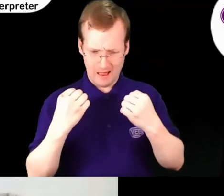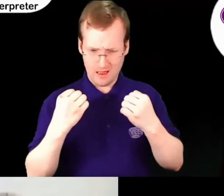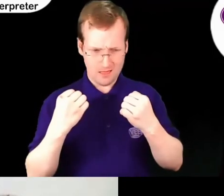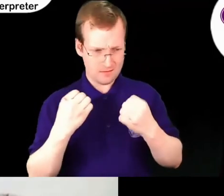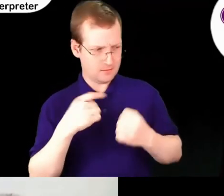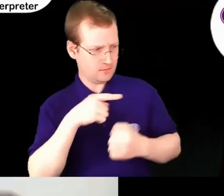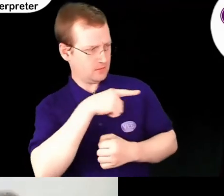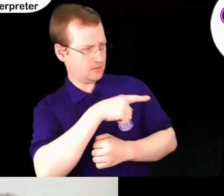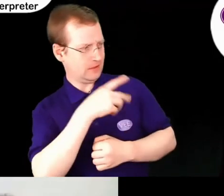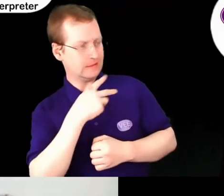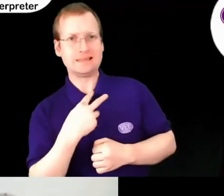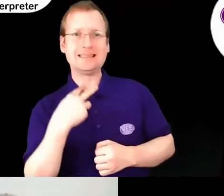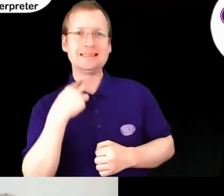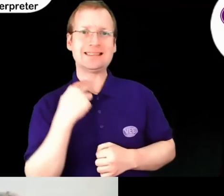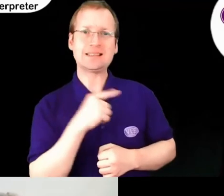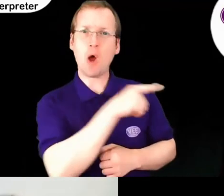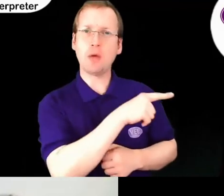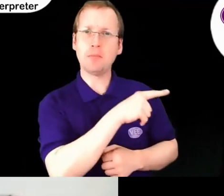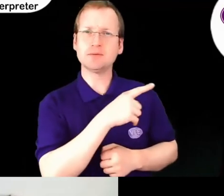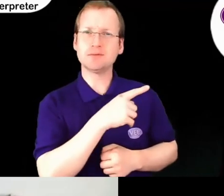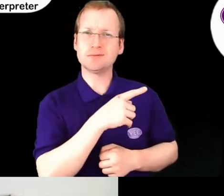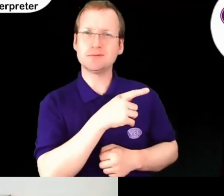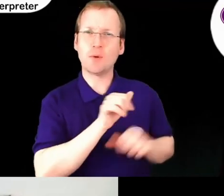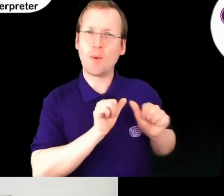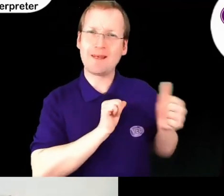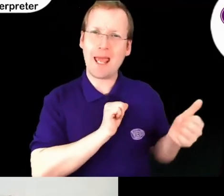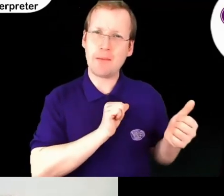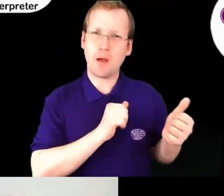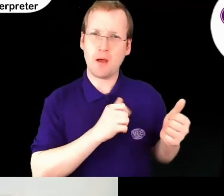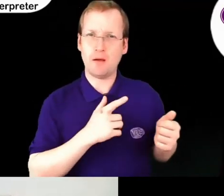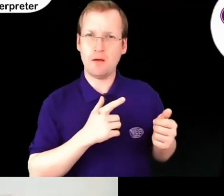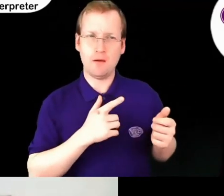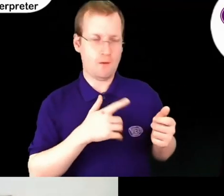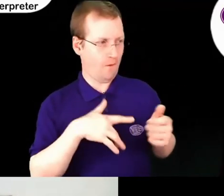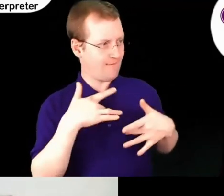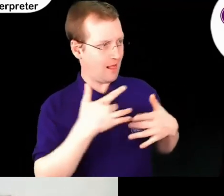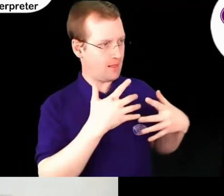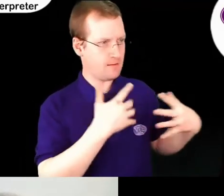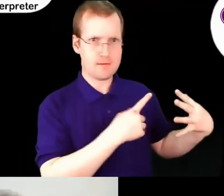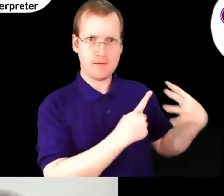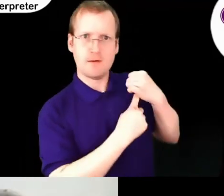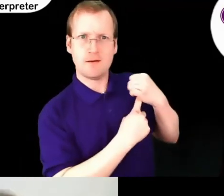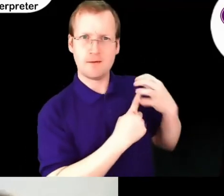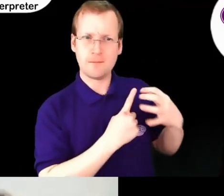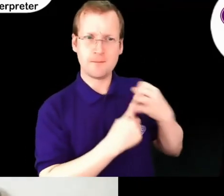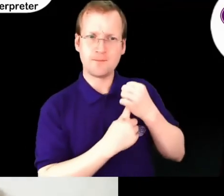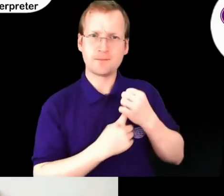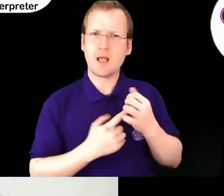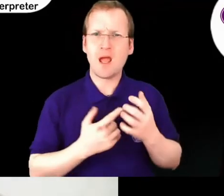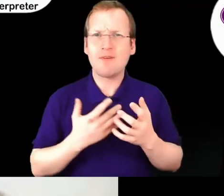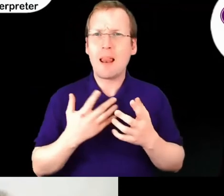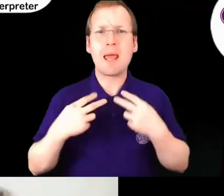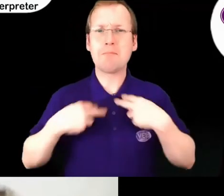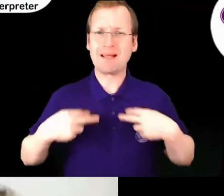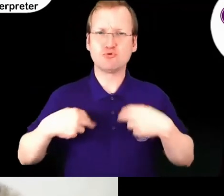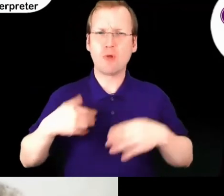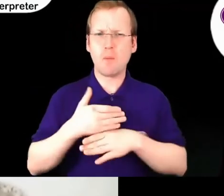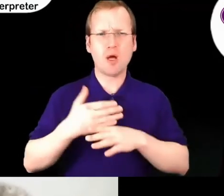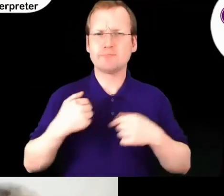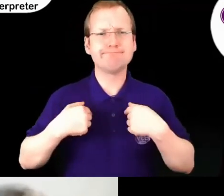the disappointment or the anger or the frustration that's building up inside. And I mean, I don't do much pastoral work,